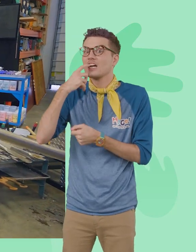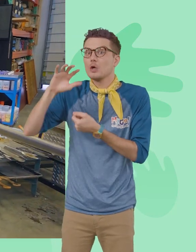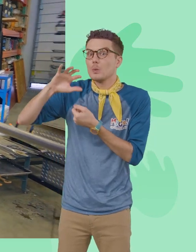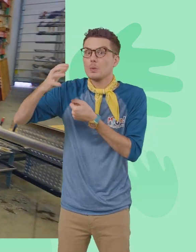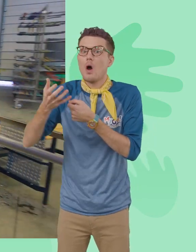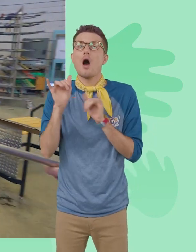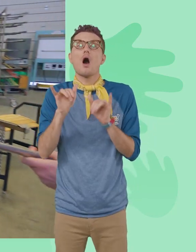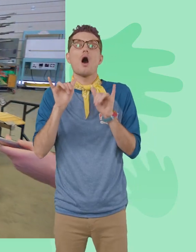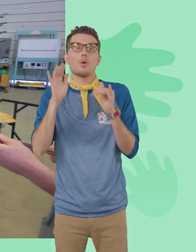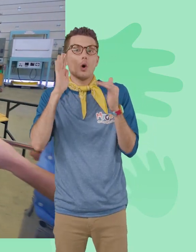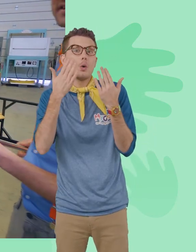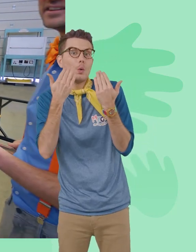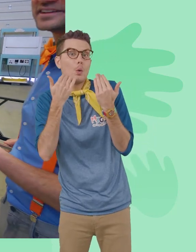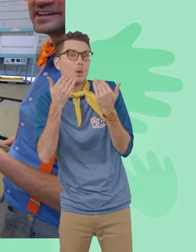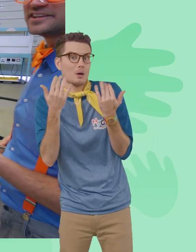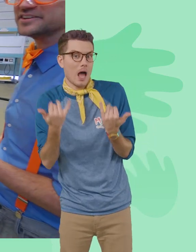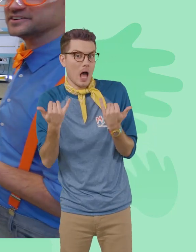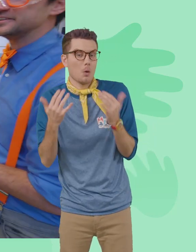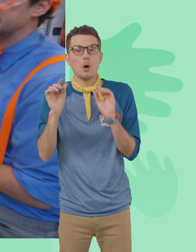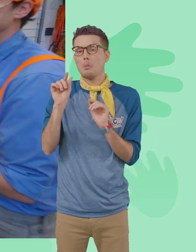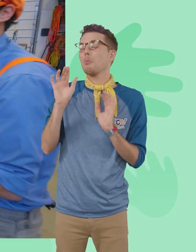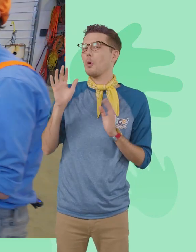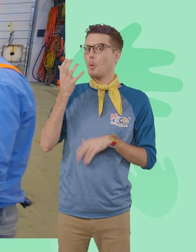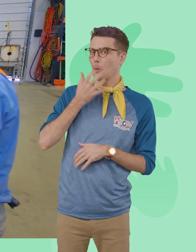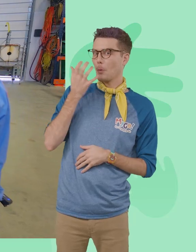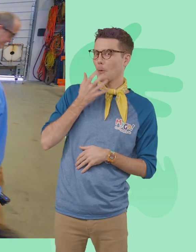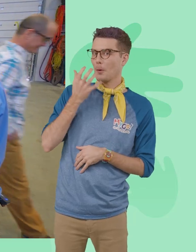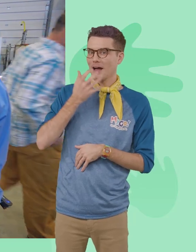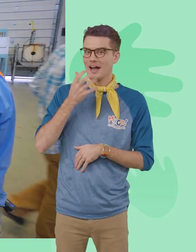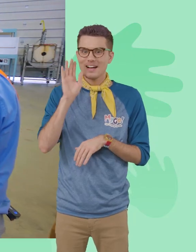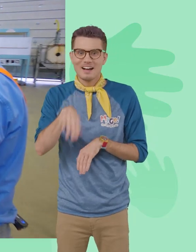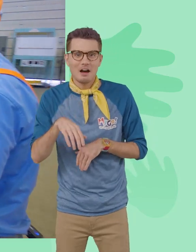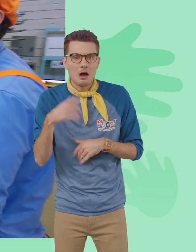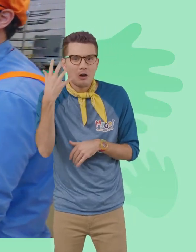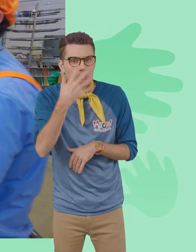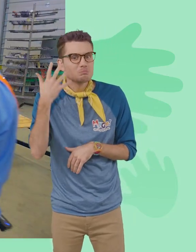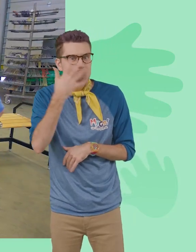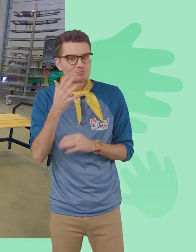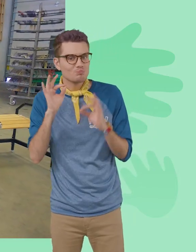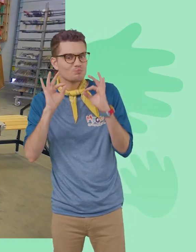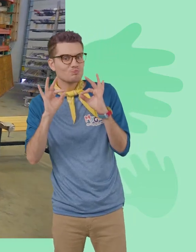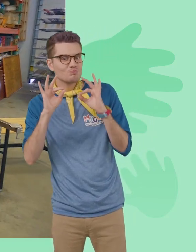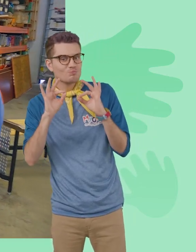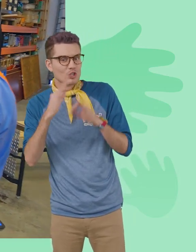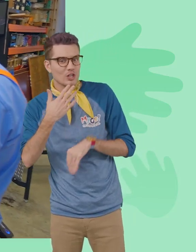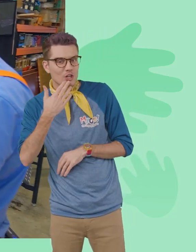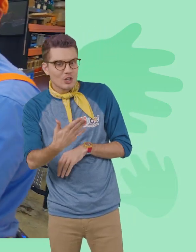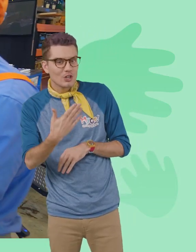Wow. That looks very good. Thank you. Okay. Whoa.